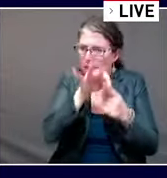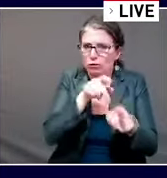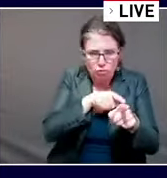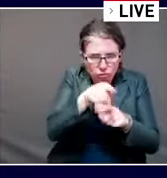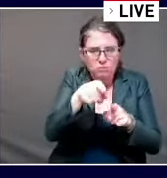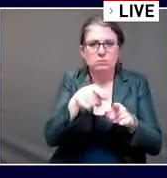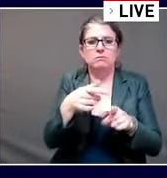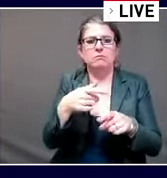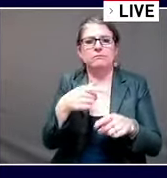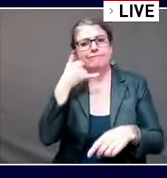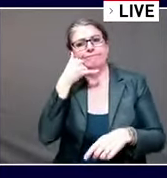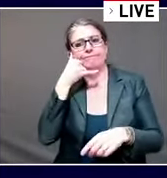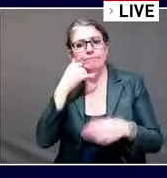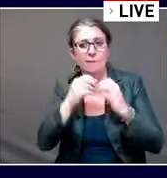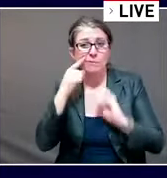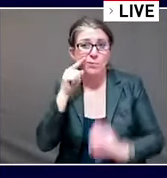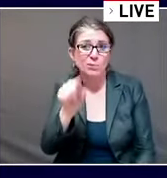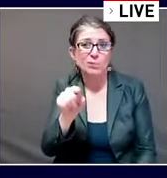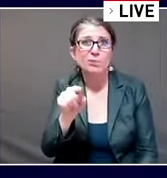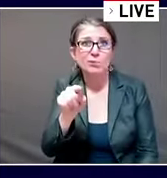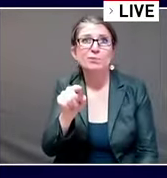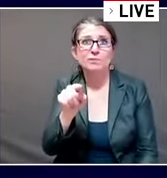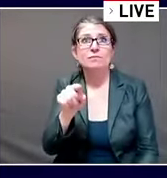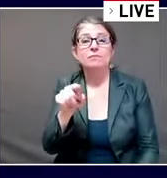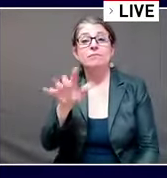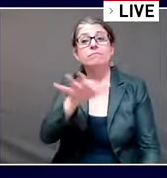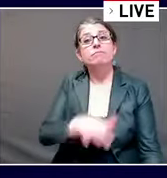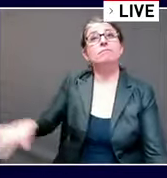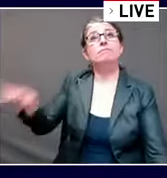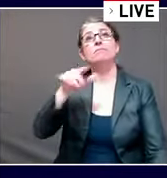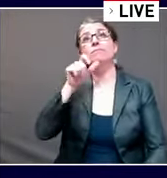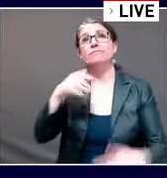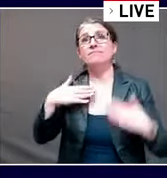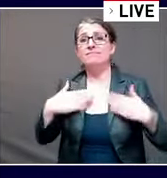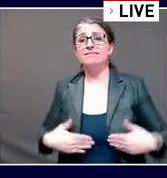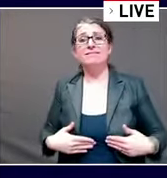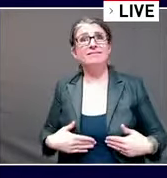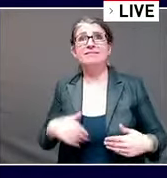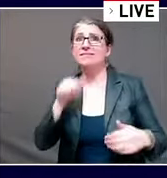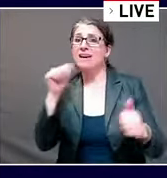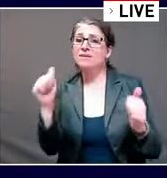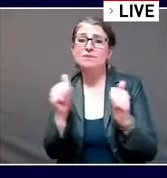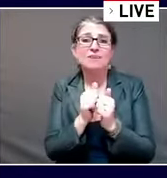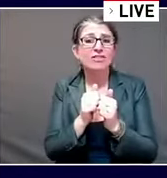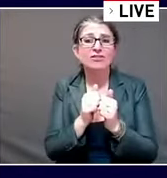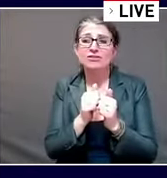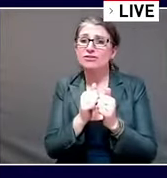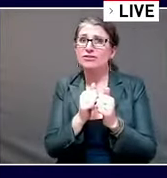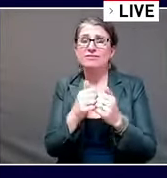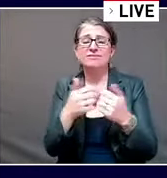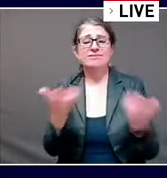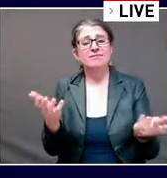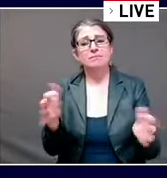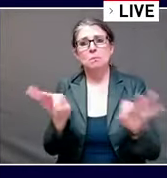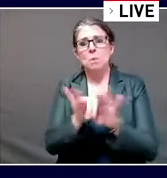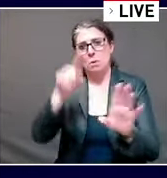remain physically distant, we don't need to be psychologically distant from one another. More than ever, that is